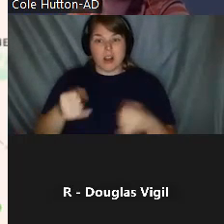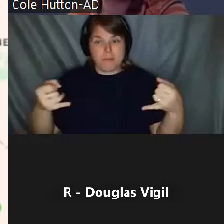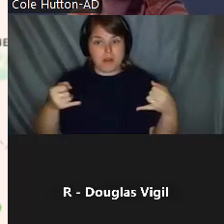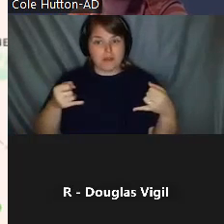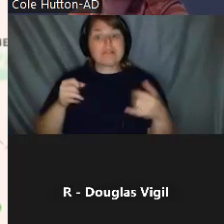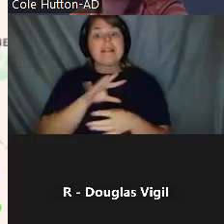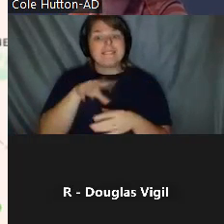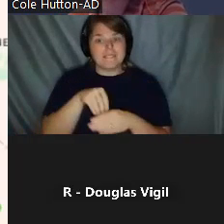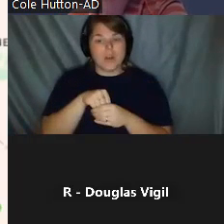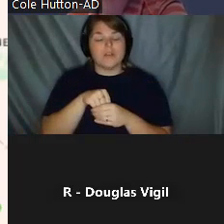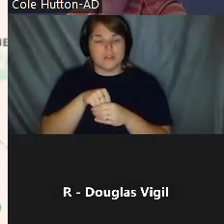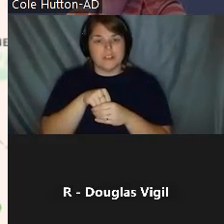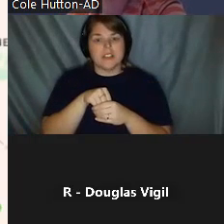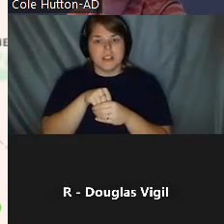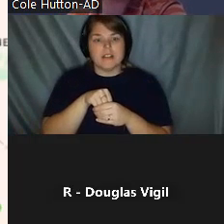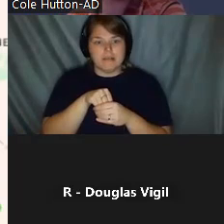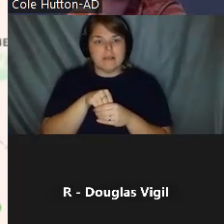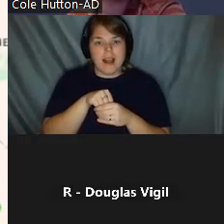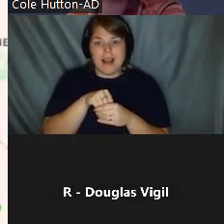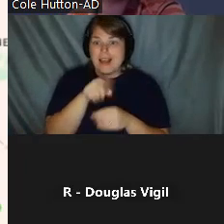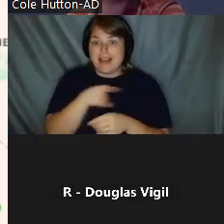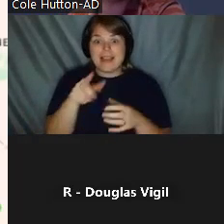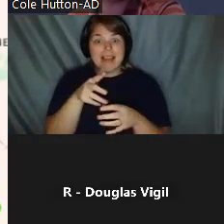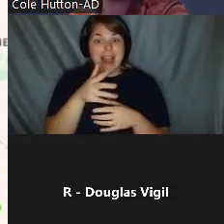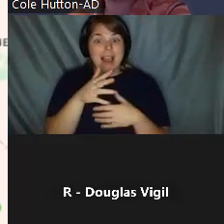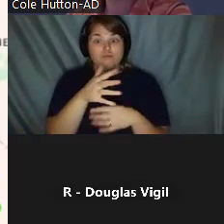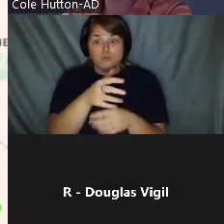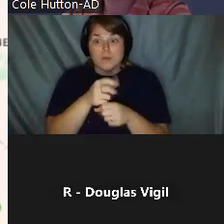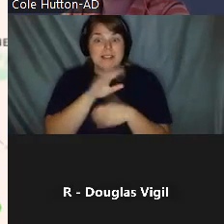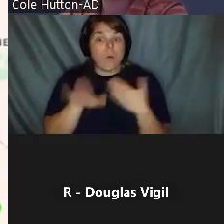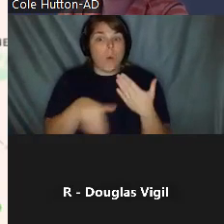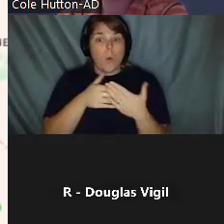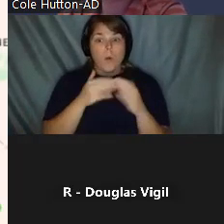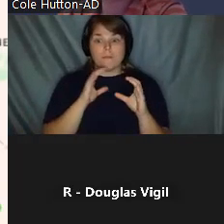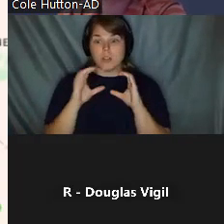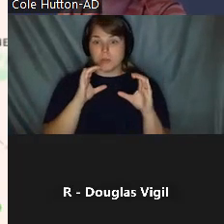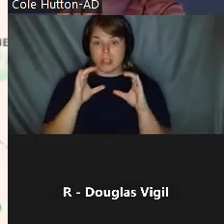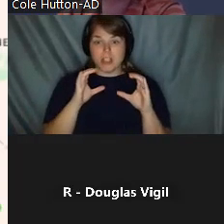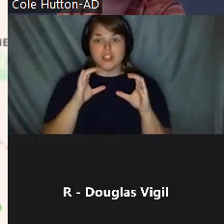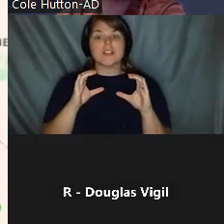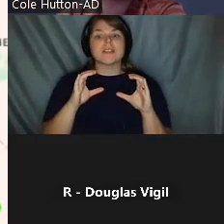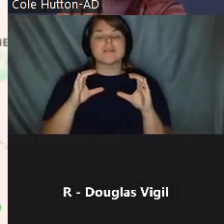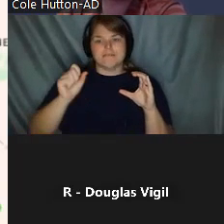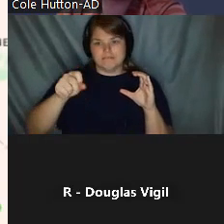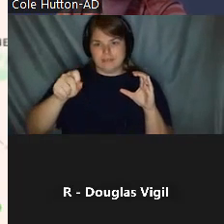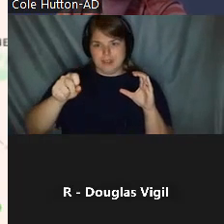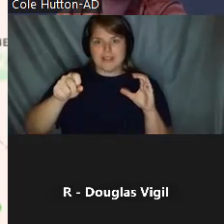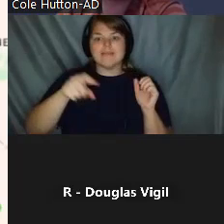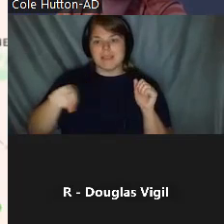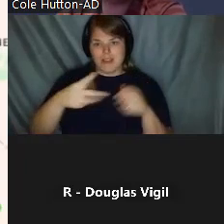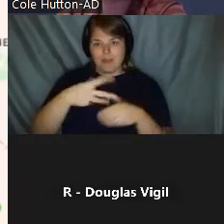they actively get all the communication. And so, yes, they do take